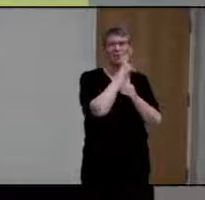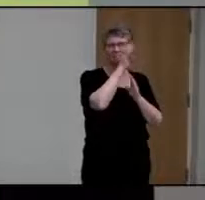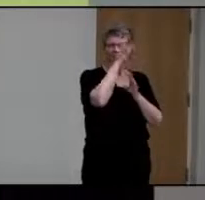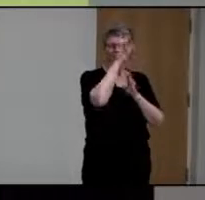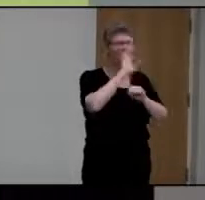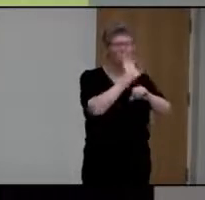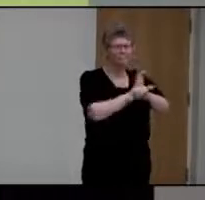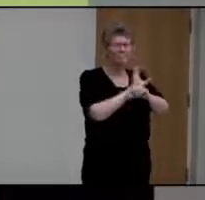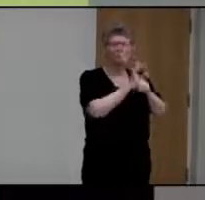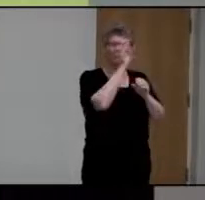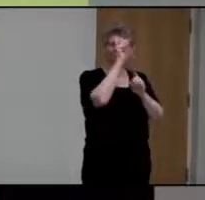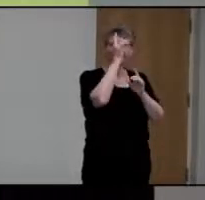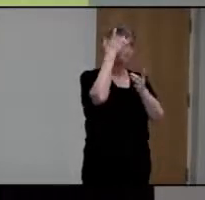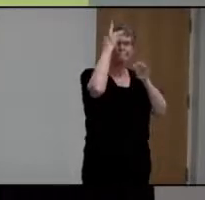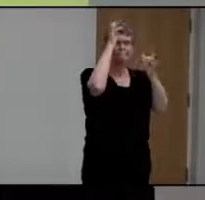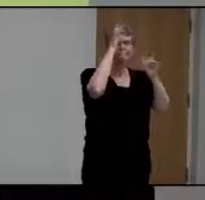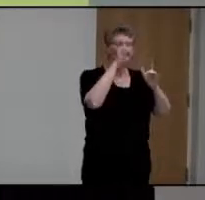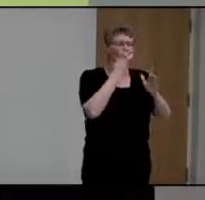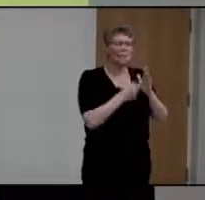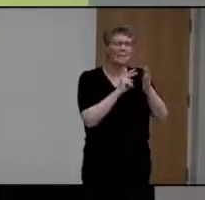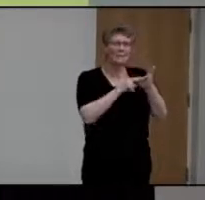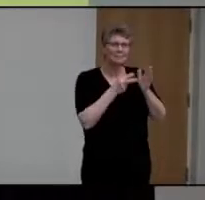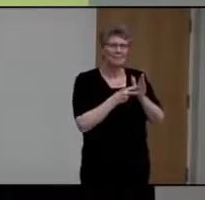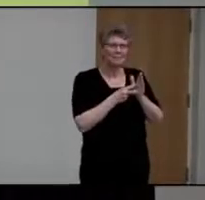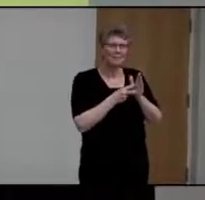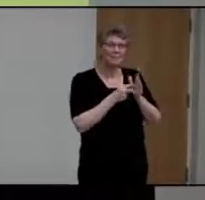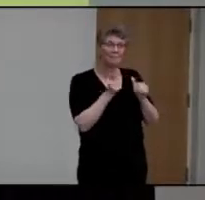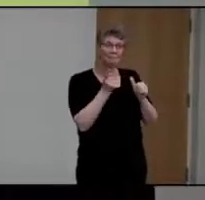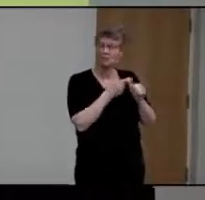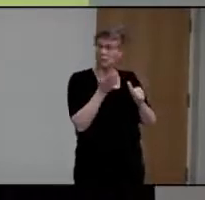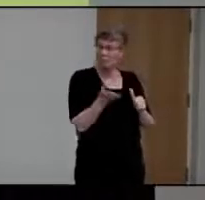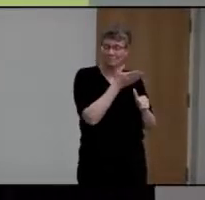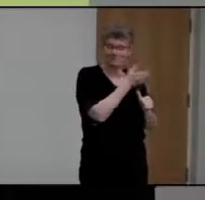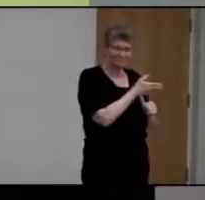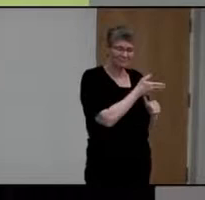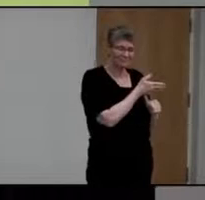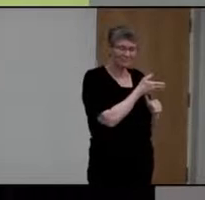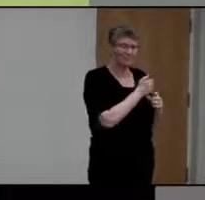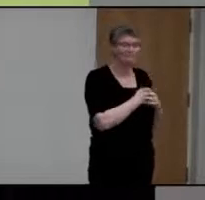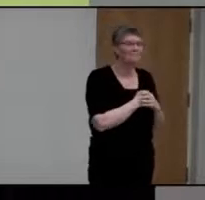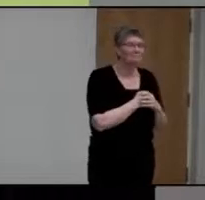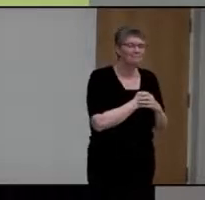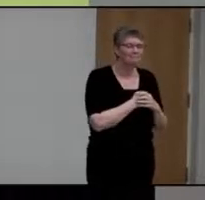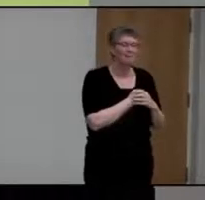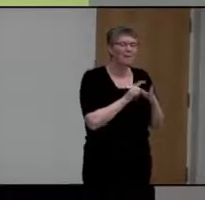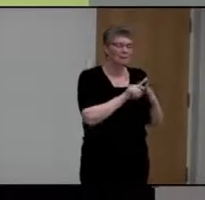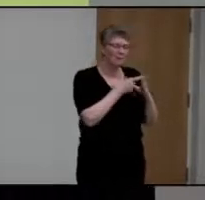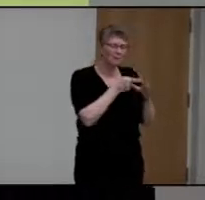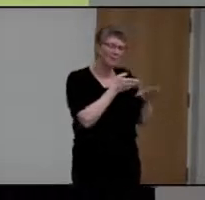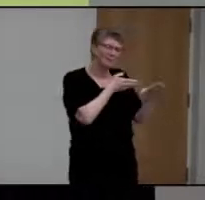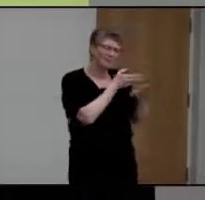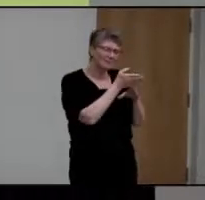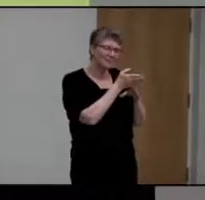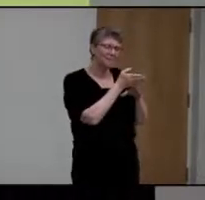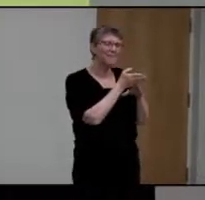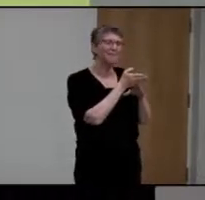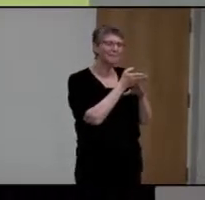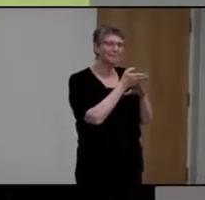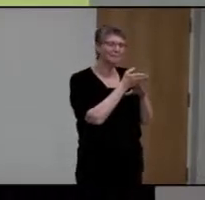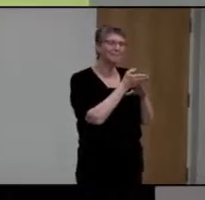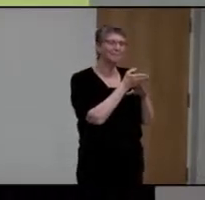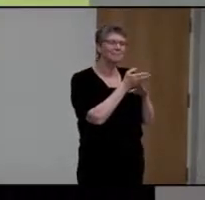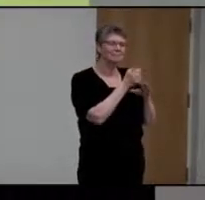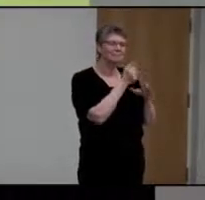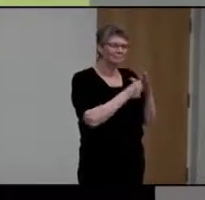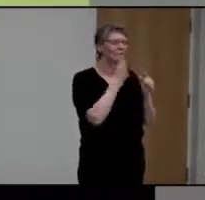mean to you? I started in this field in the context of cognitive science. Oops. So I got my degree in